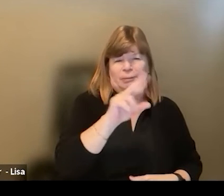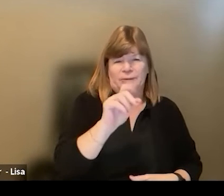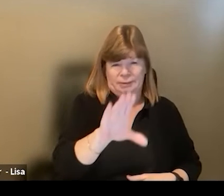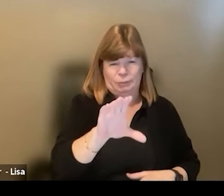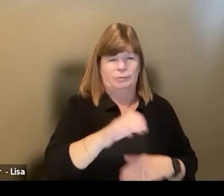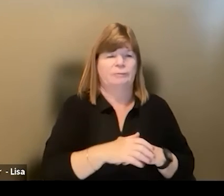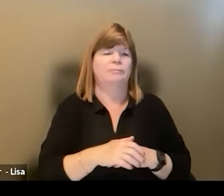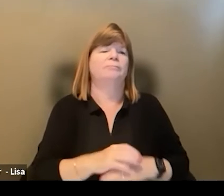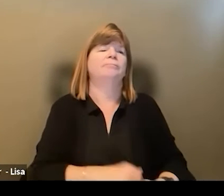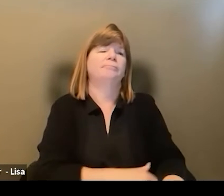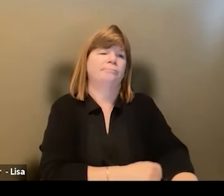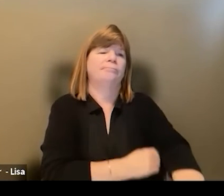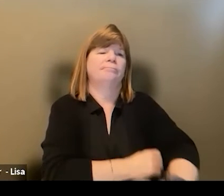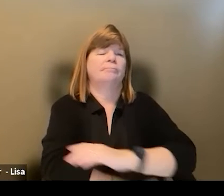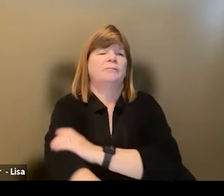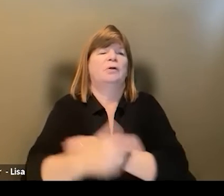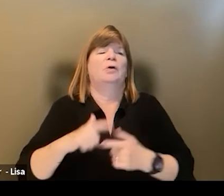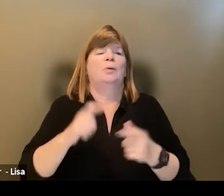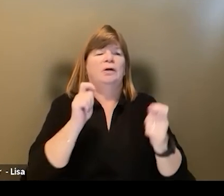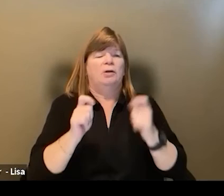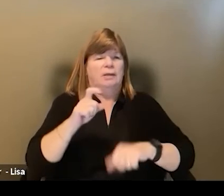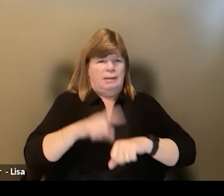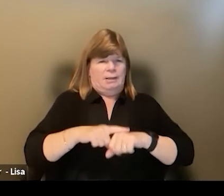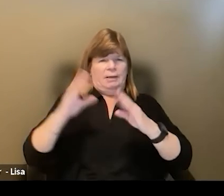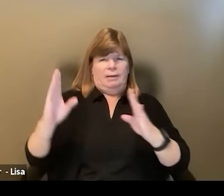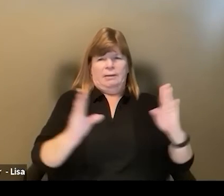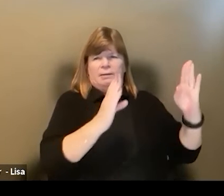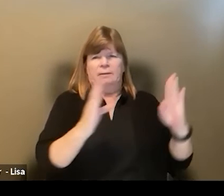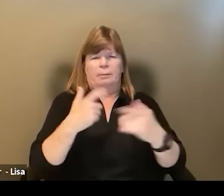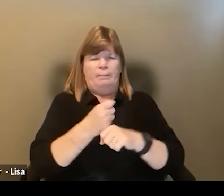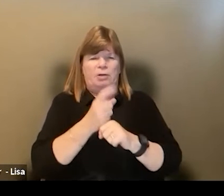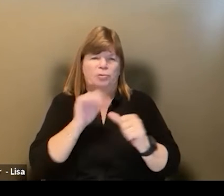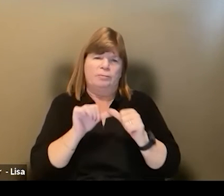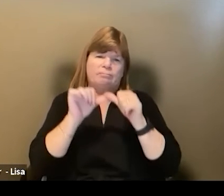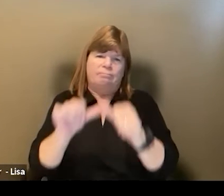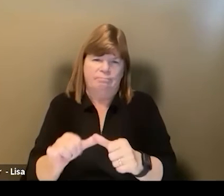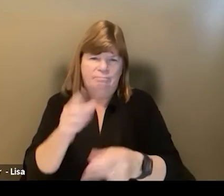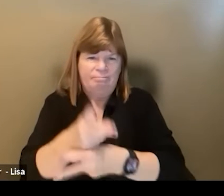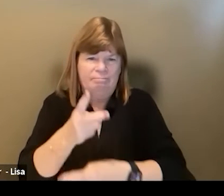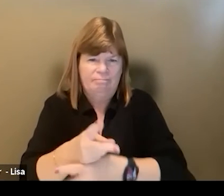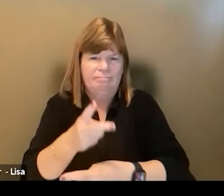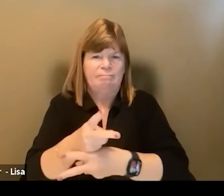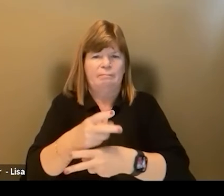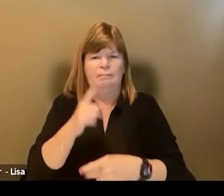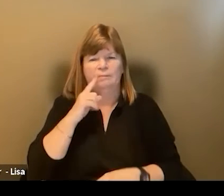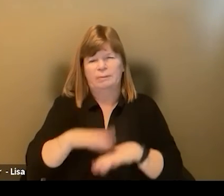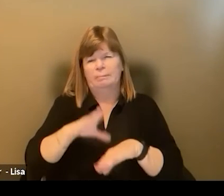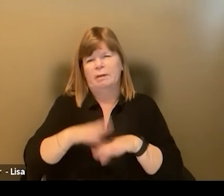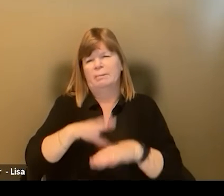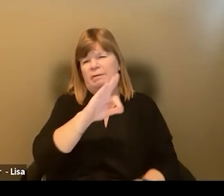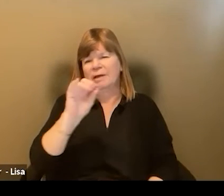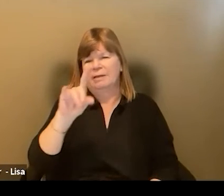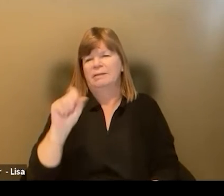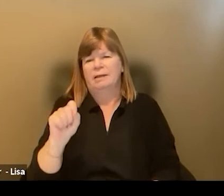and November is that we adjust the timeframes for continuity of care for existing service plans to a minimum of